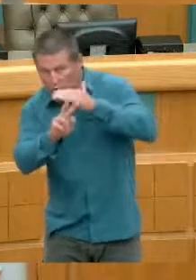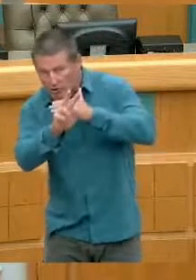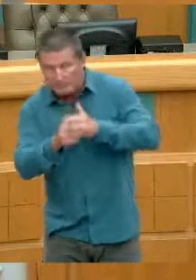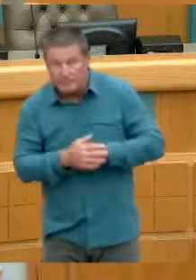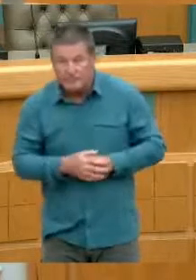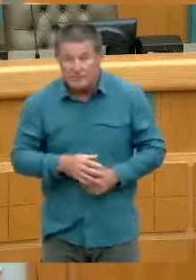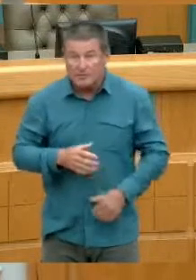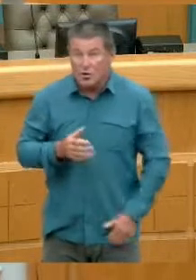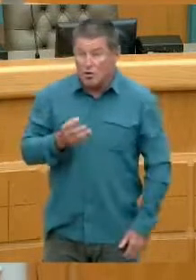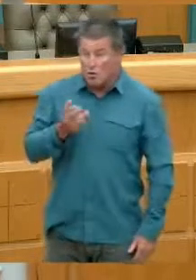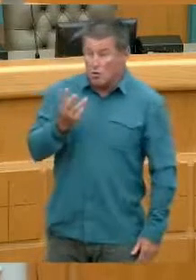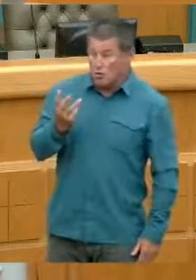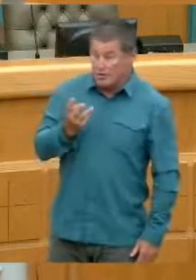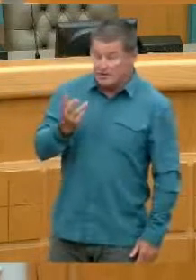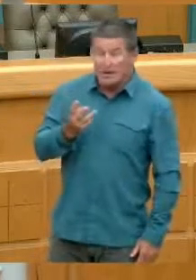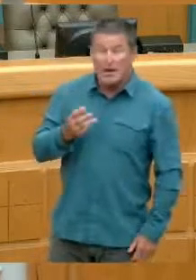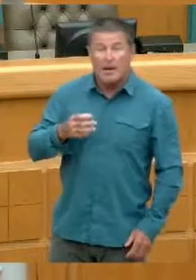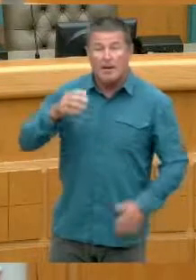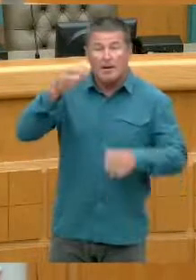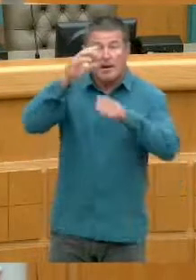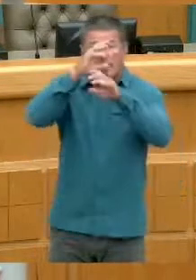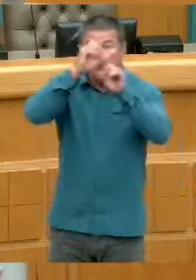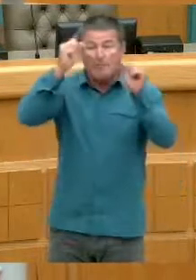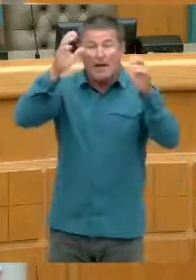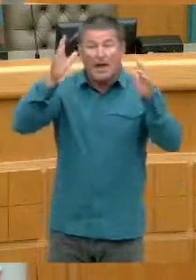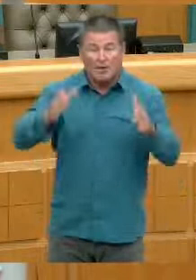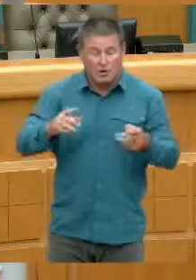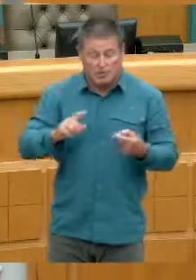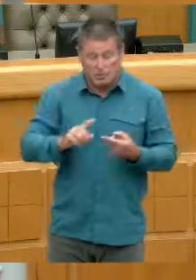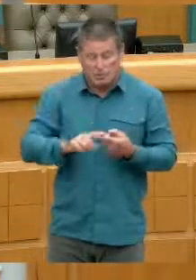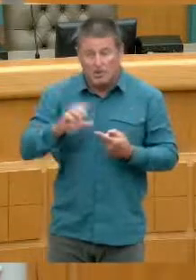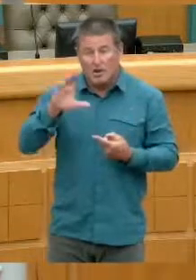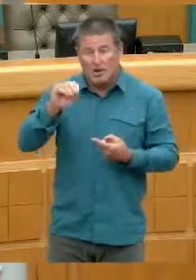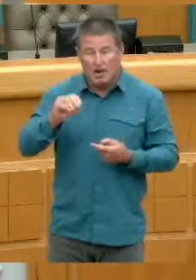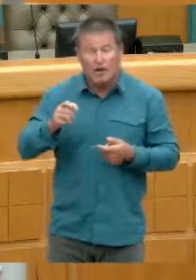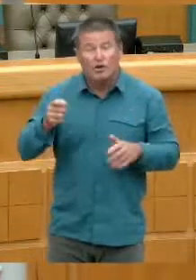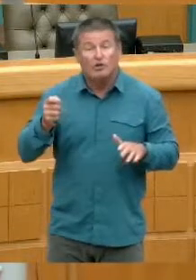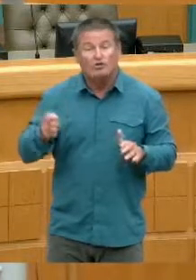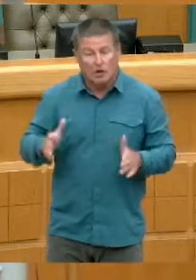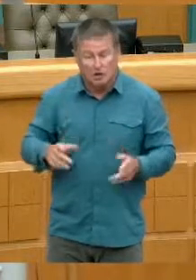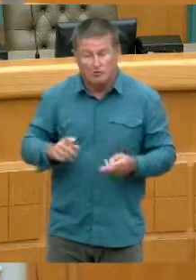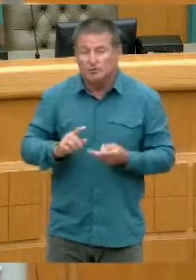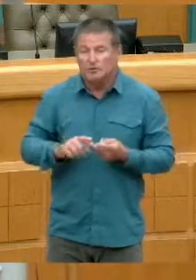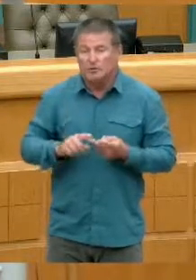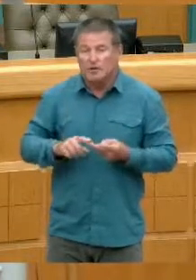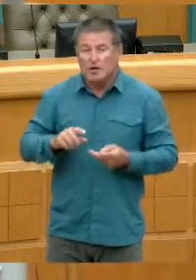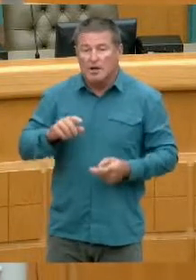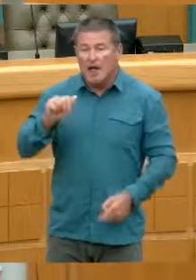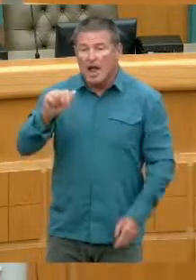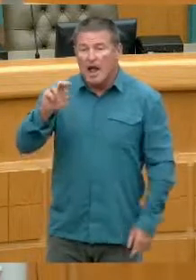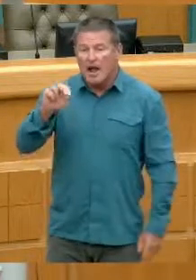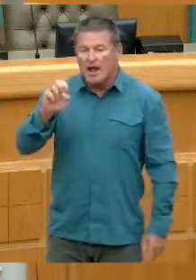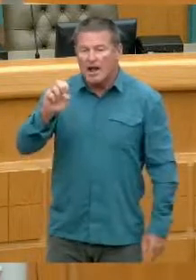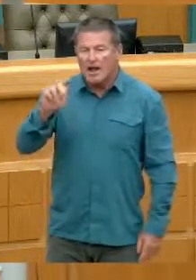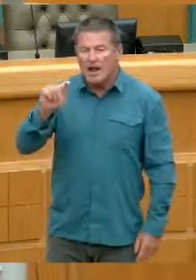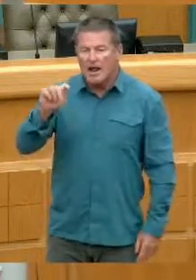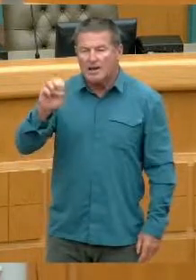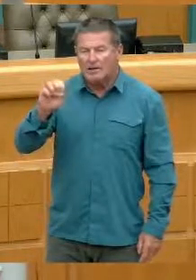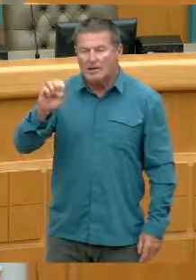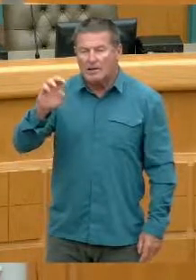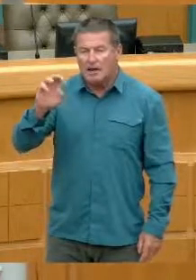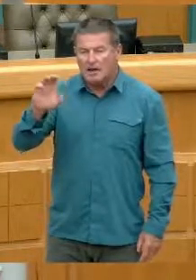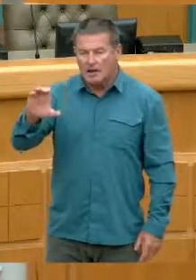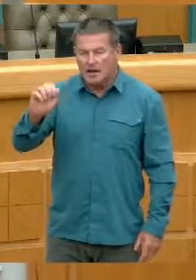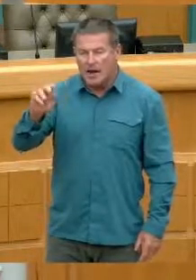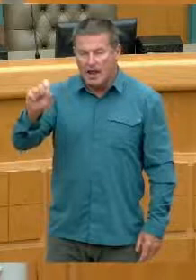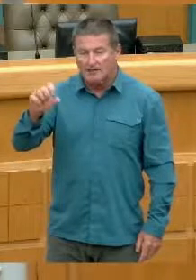the mayor, the county judge, Judge Canales, Mayor McComb, myself, and Annette will be here. But 7 days a week,